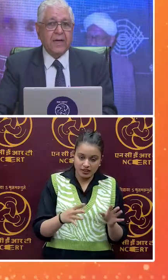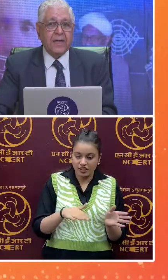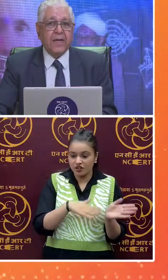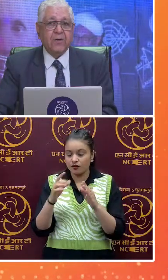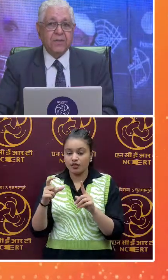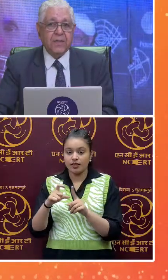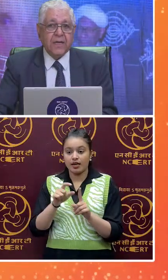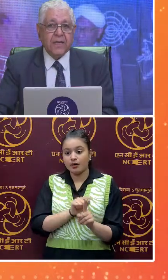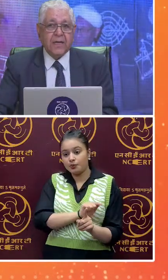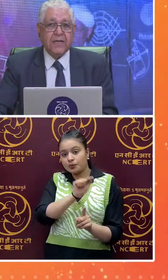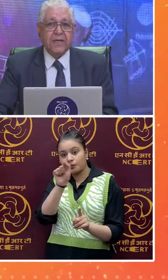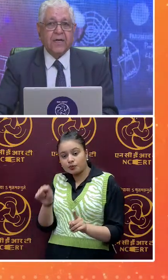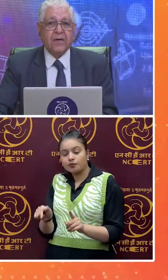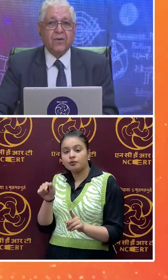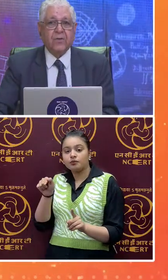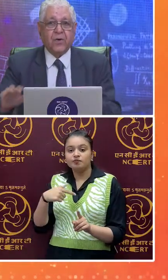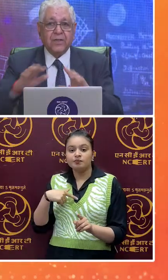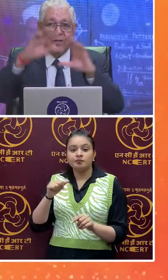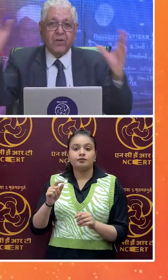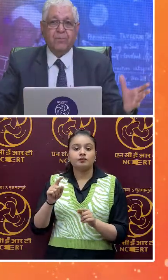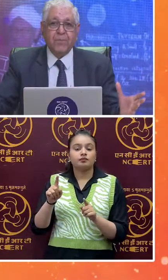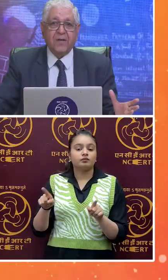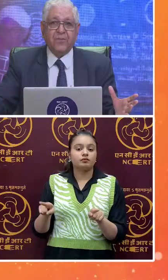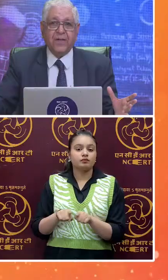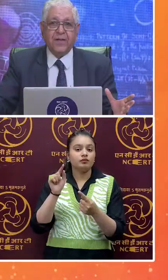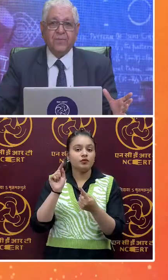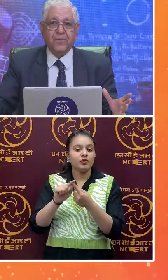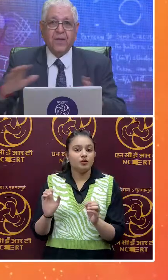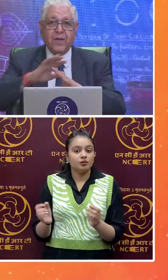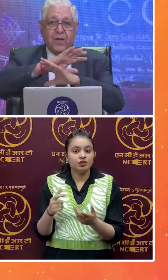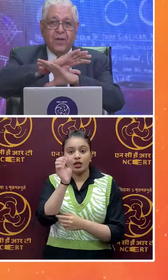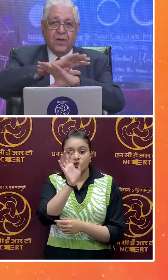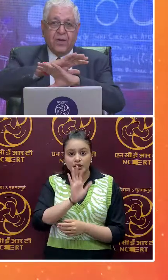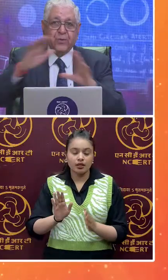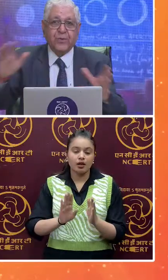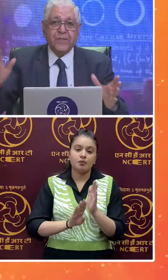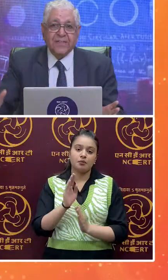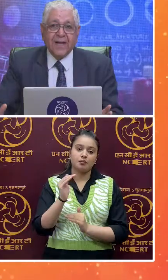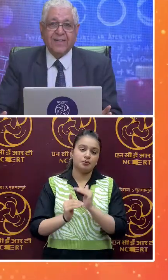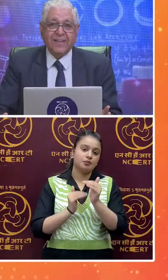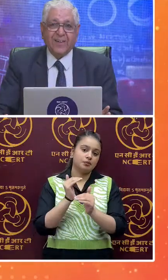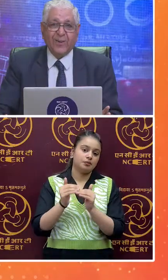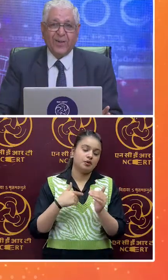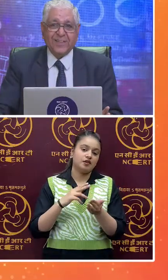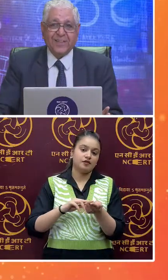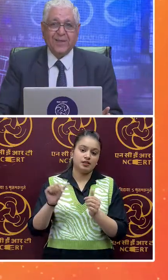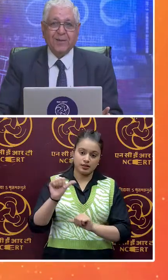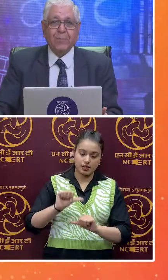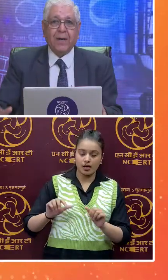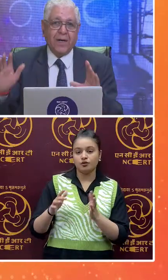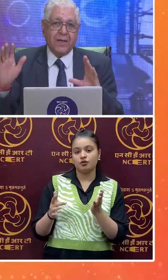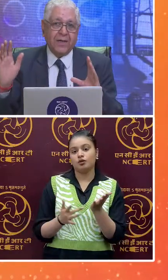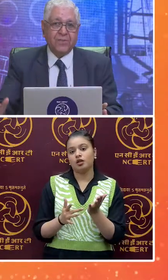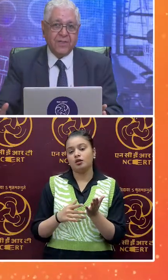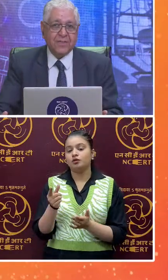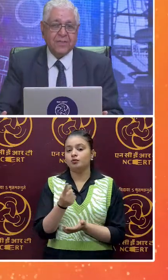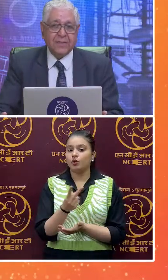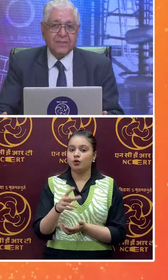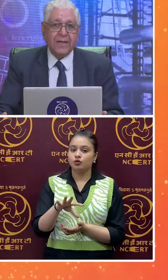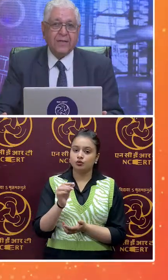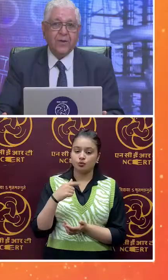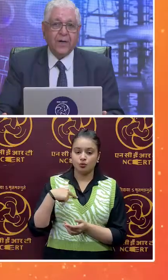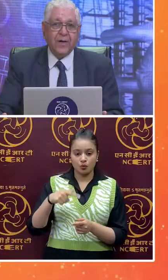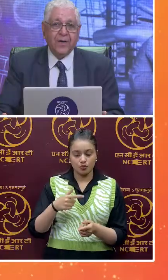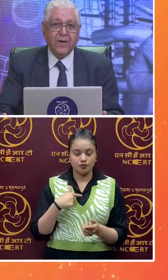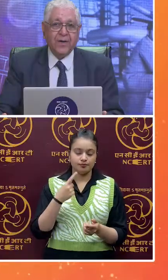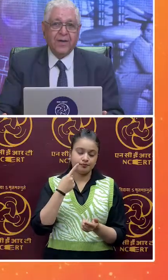Delhi and take over the agenda for the development of India using science and technology. Bhabha gives his